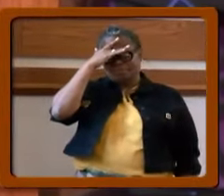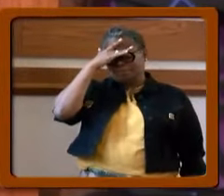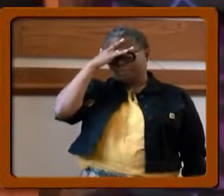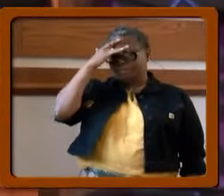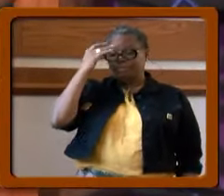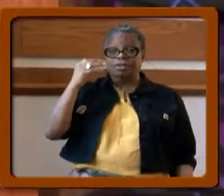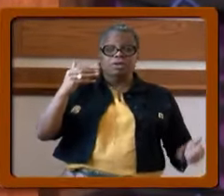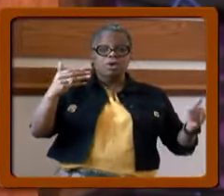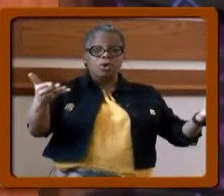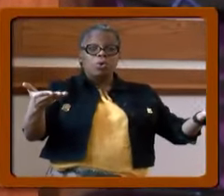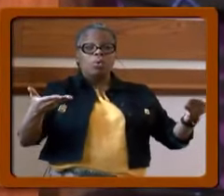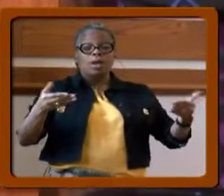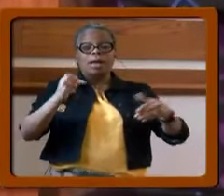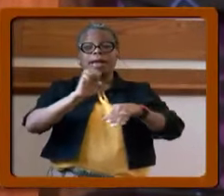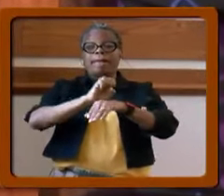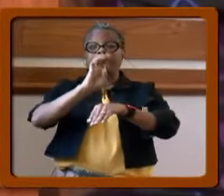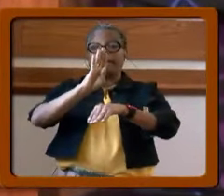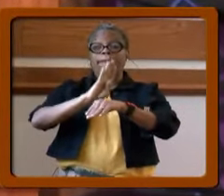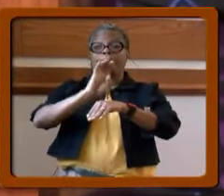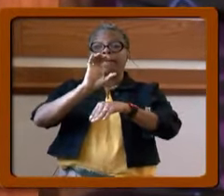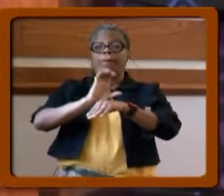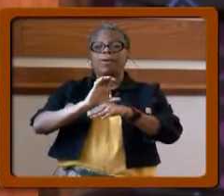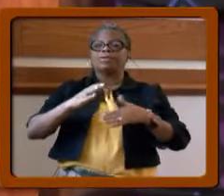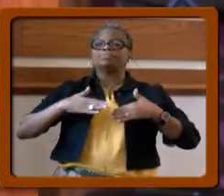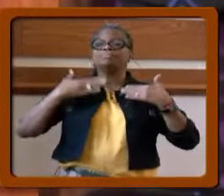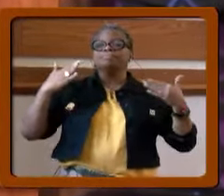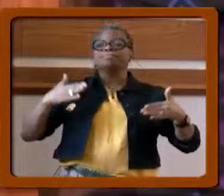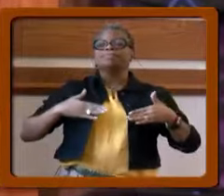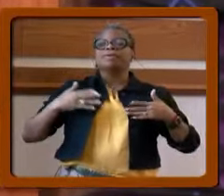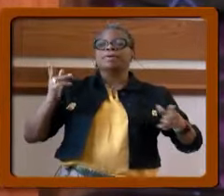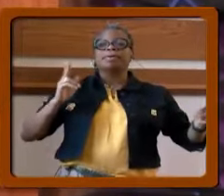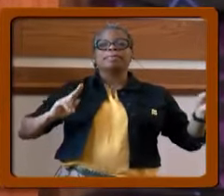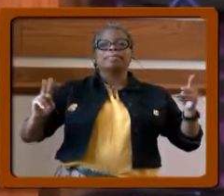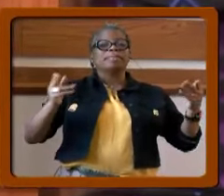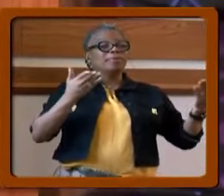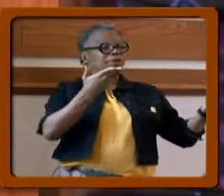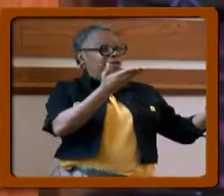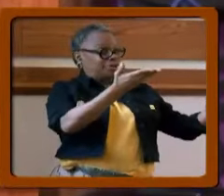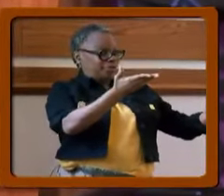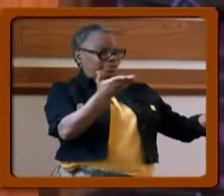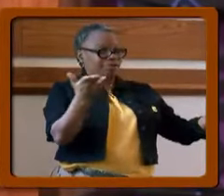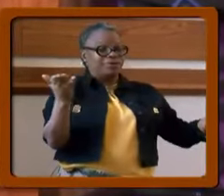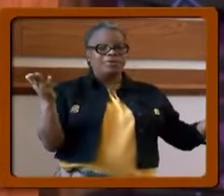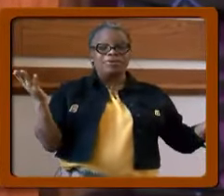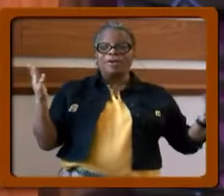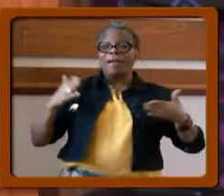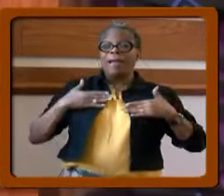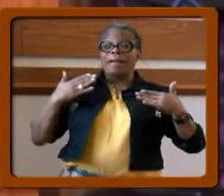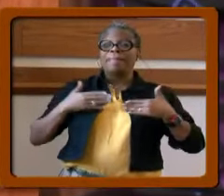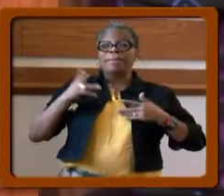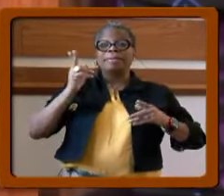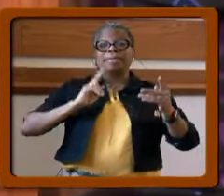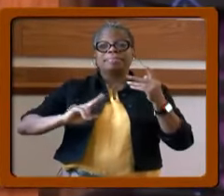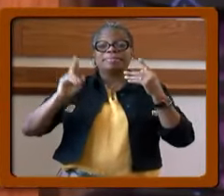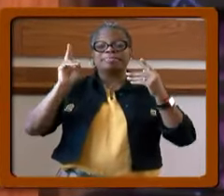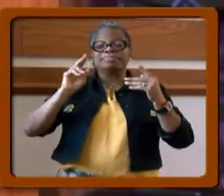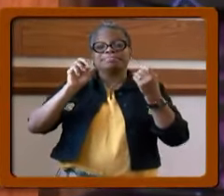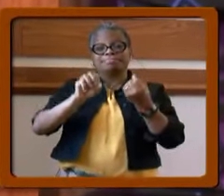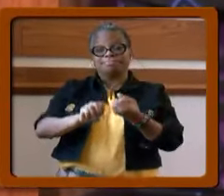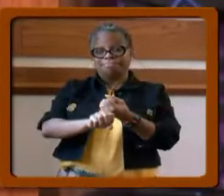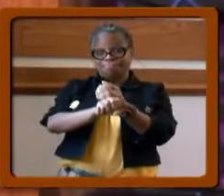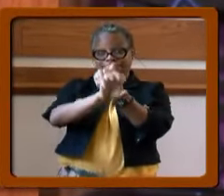We say welcome to the Ebenezer Baptist Church. We're grateful for those who are in the sanctuary. We're grateful for those who are in